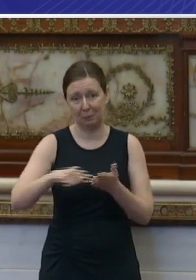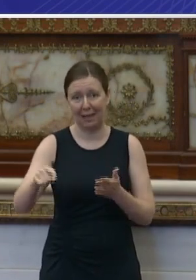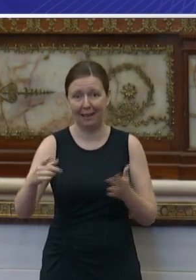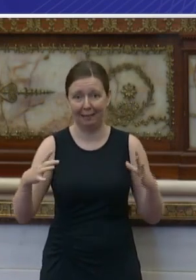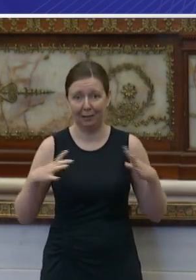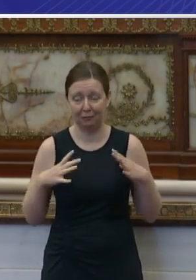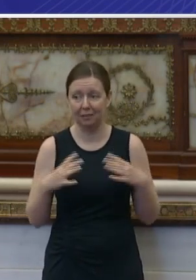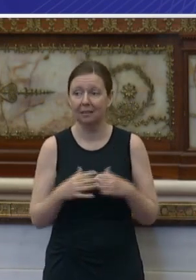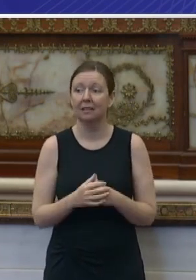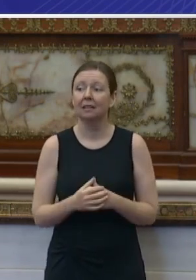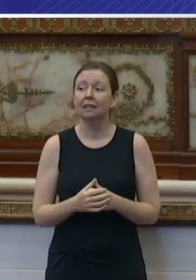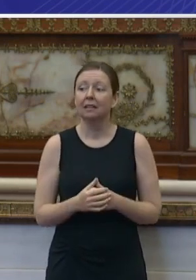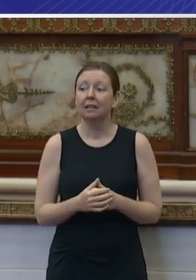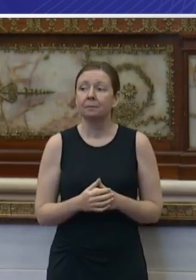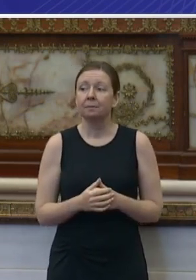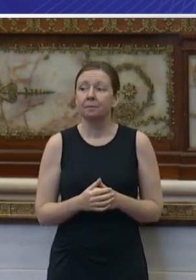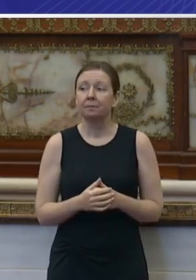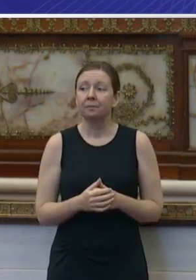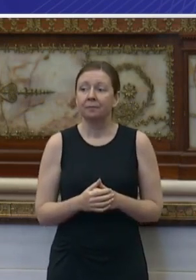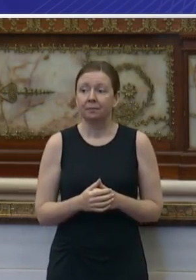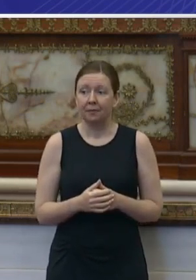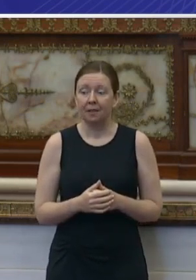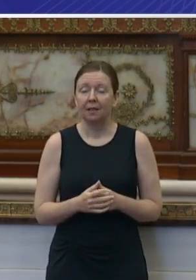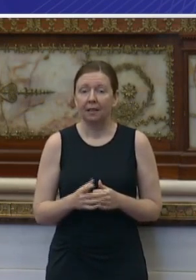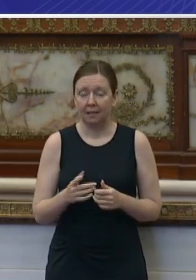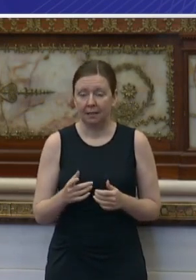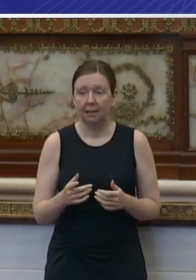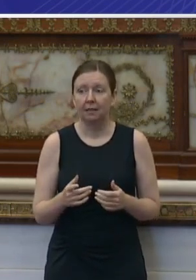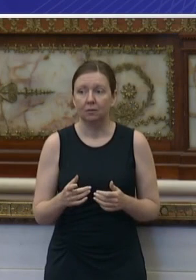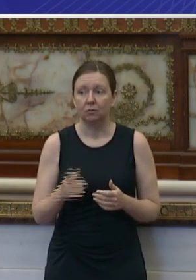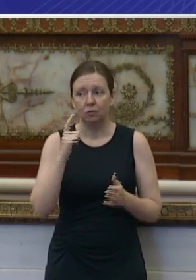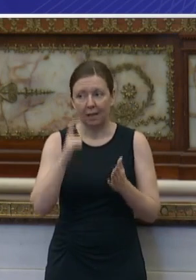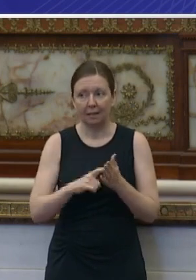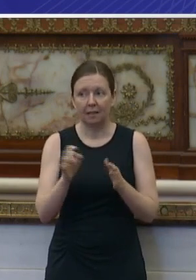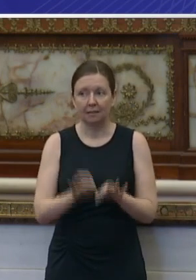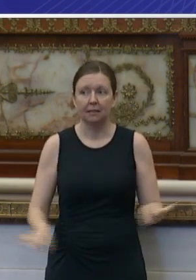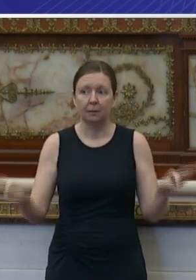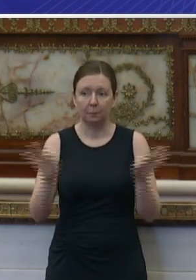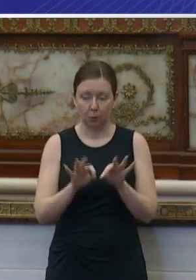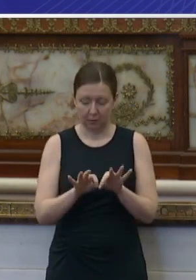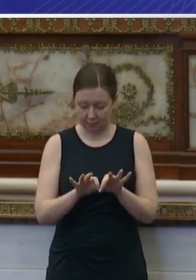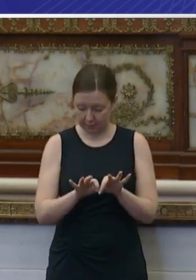leave package. It recognizes the importance of,